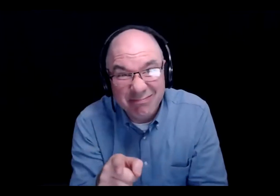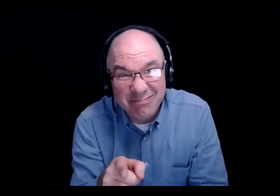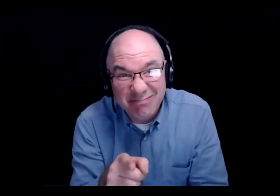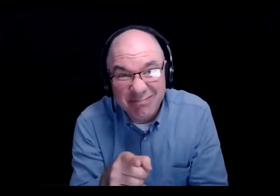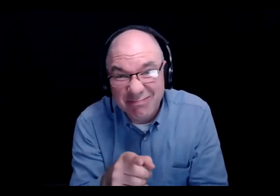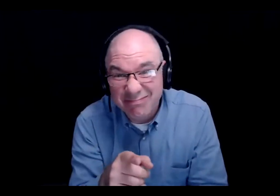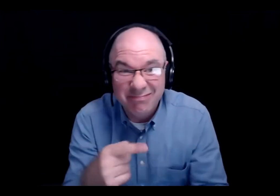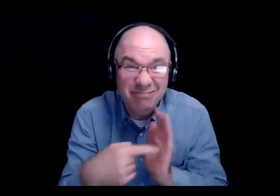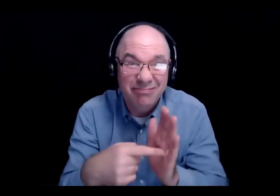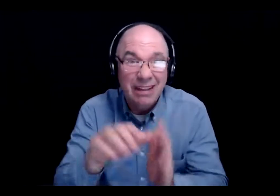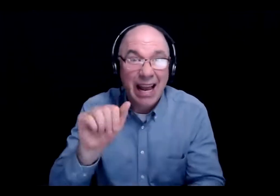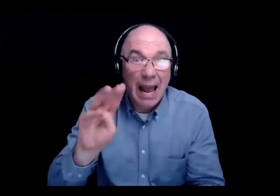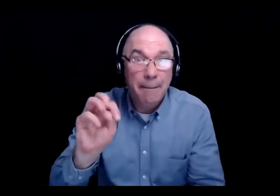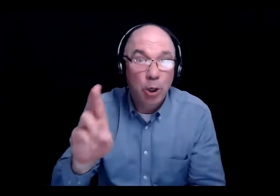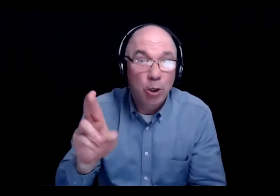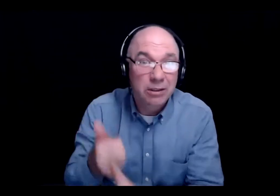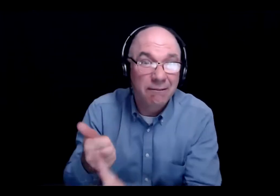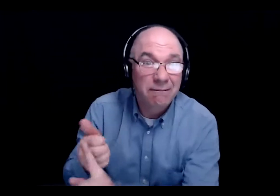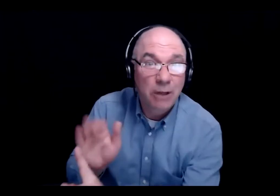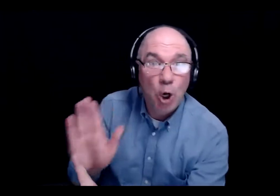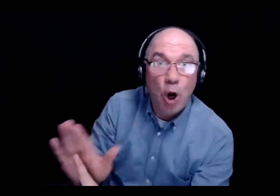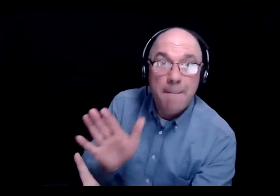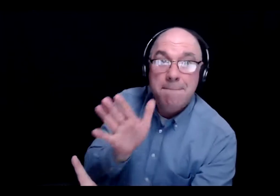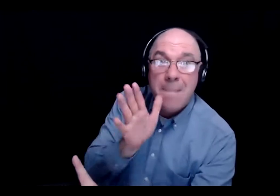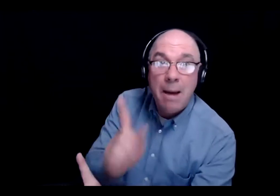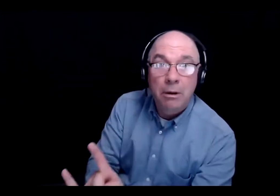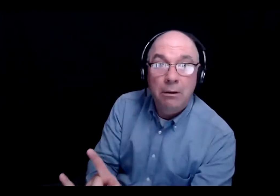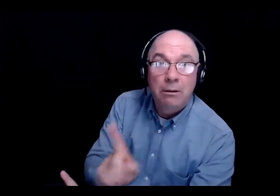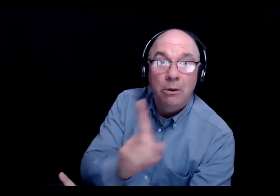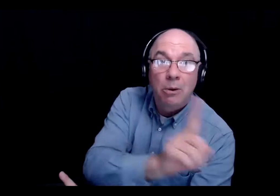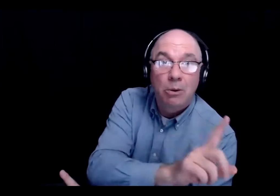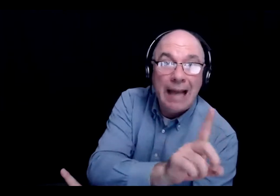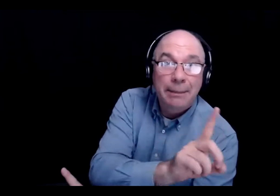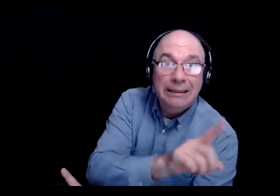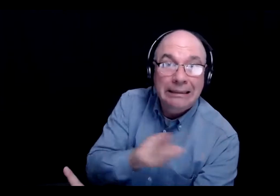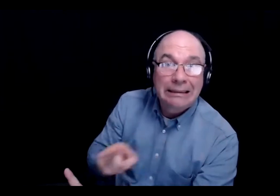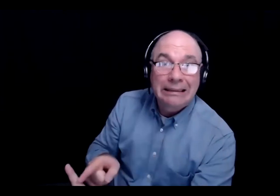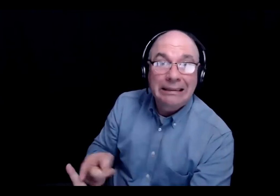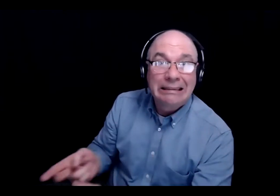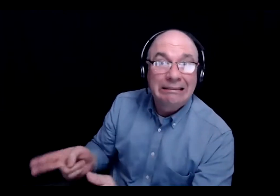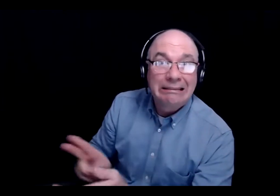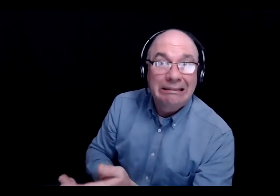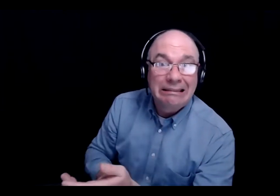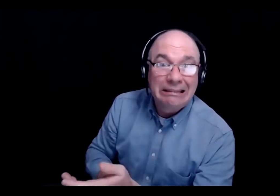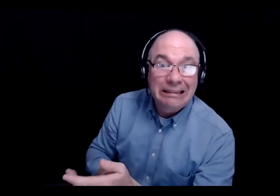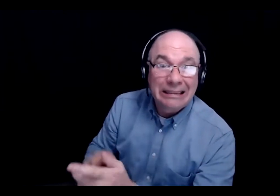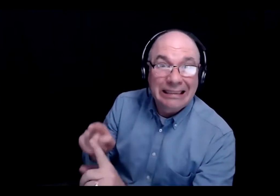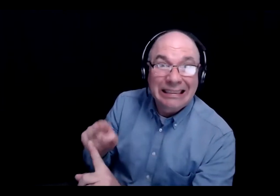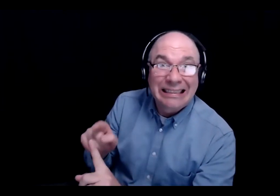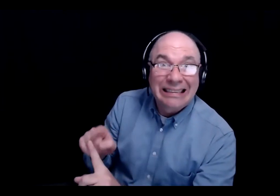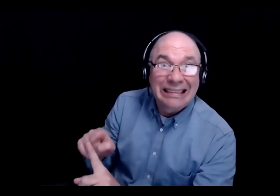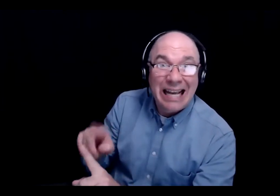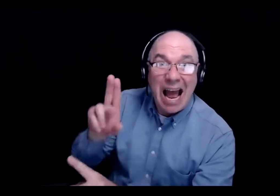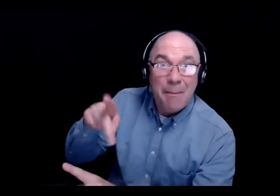being Amber Miller and her mom going diamond, and she signed up, she was the upline.